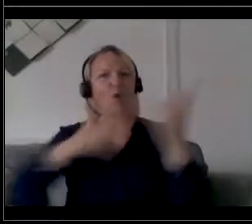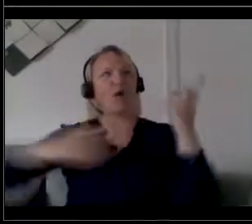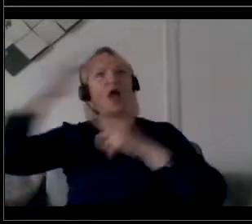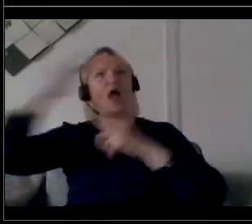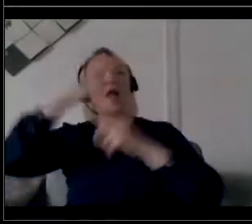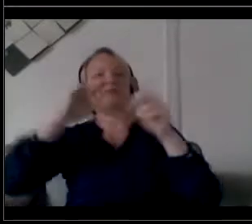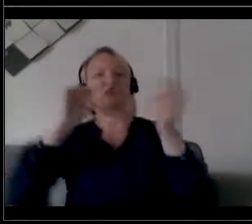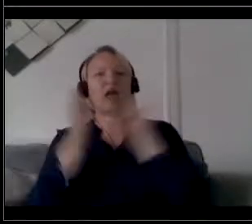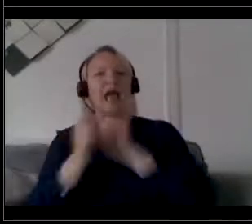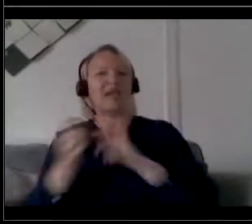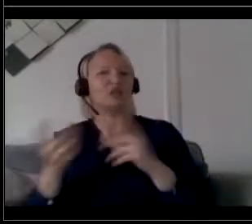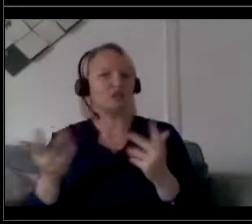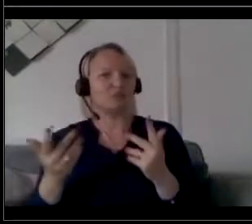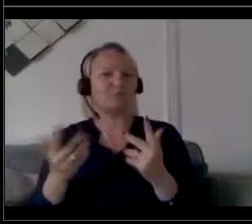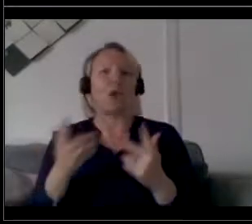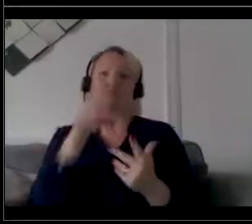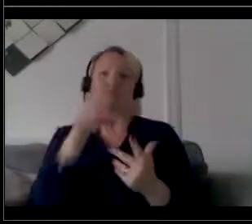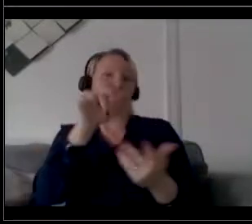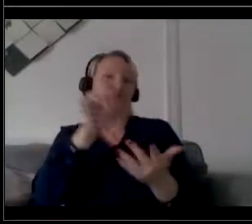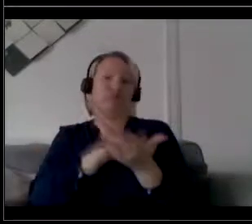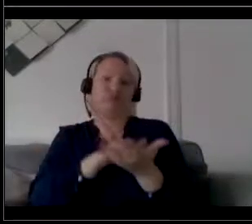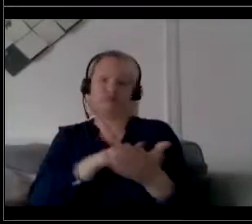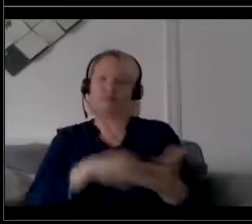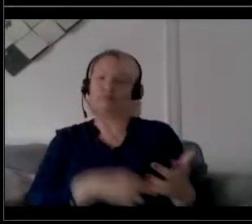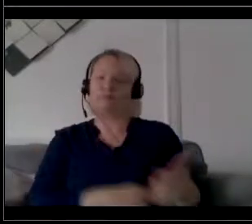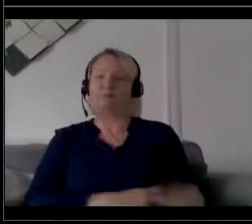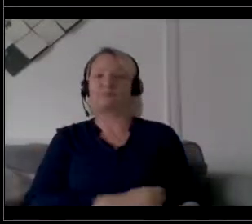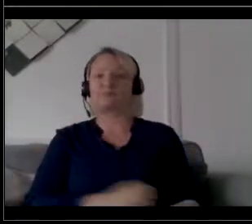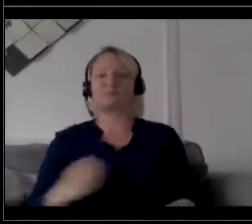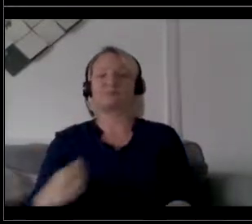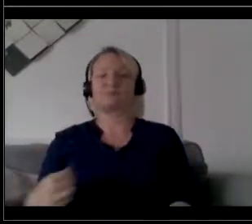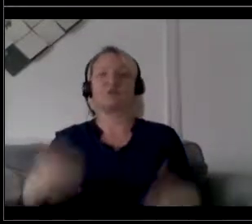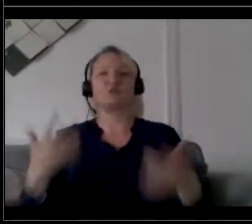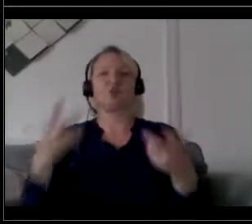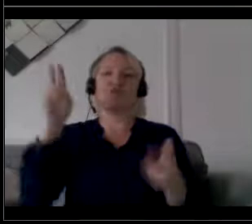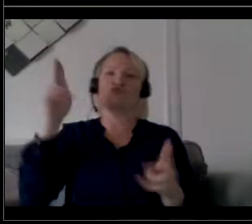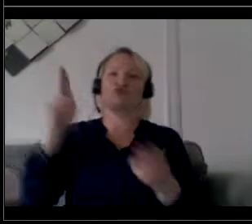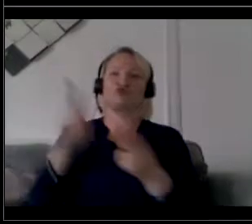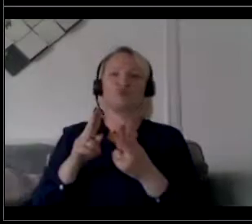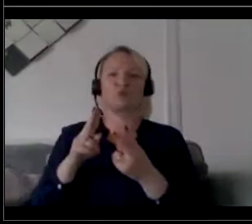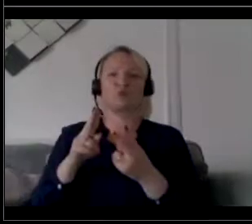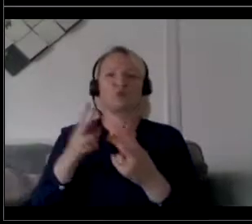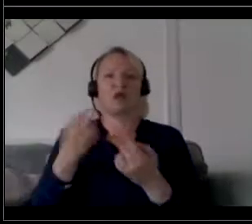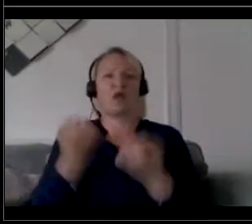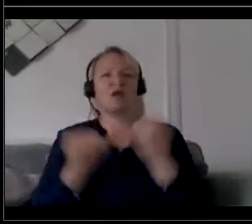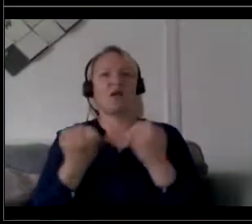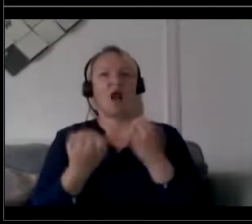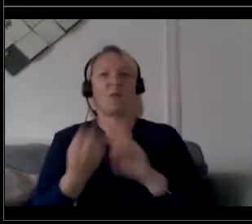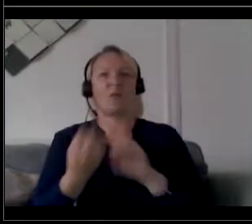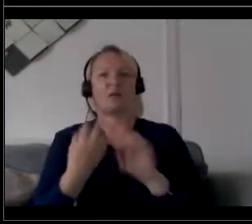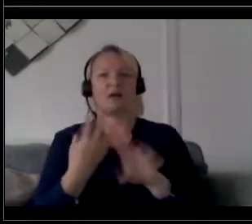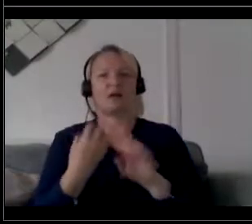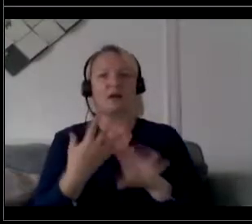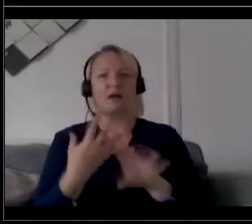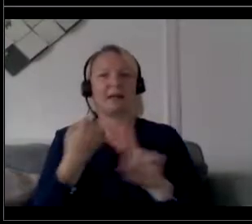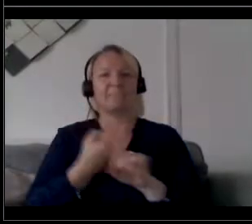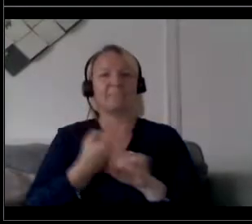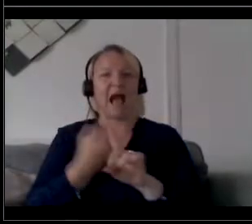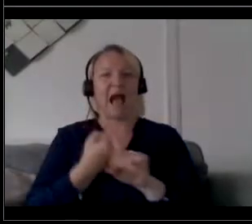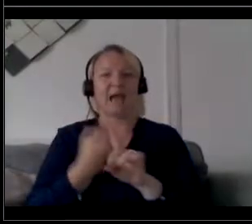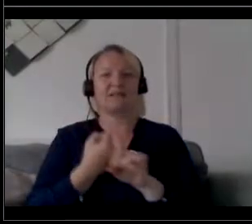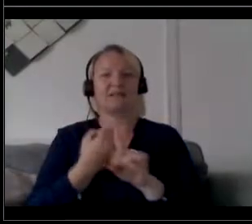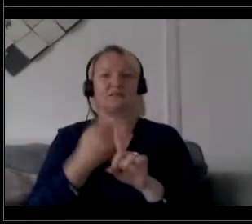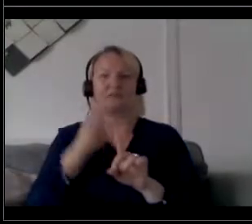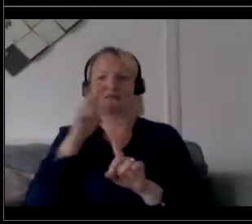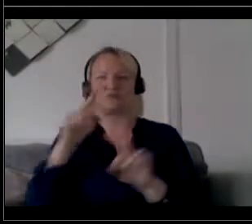Yeah, absolutely. Yeah, certainly. To reduce the carbon impact of the Lower Thames Crossing, there's a number of things that we're looking